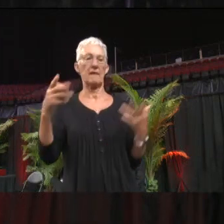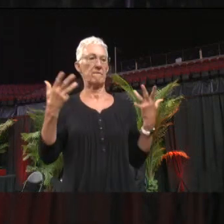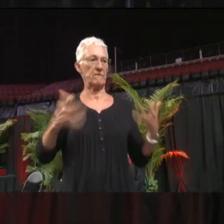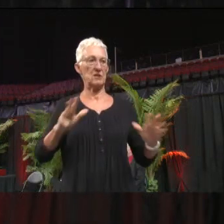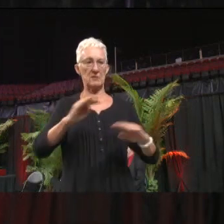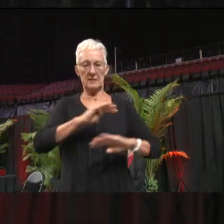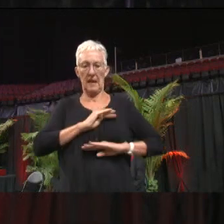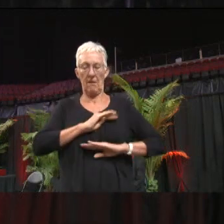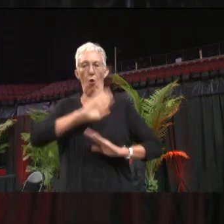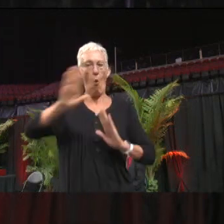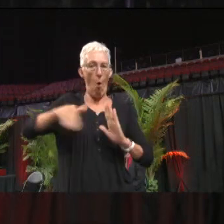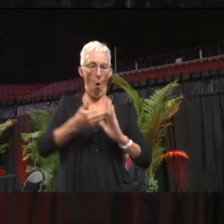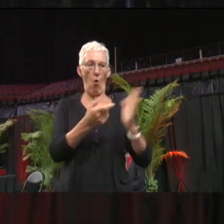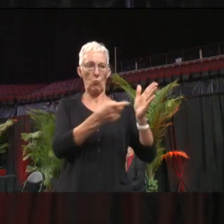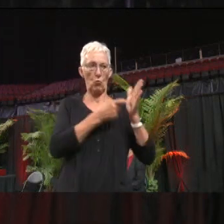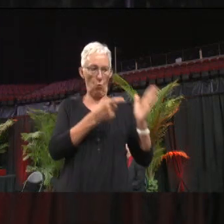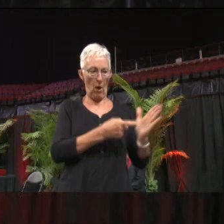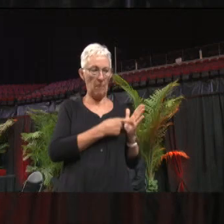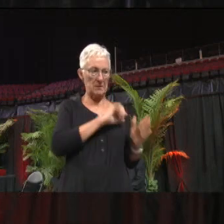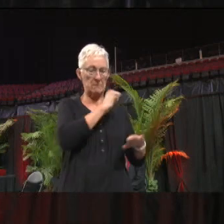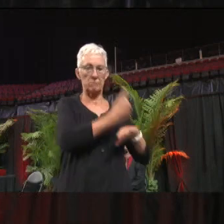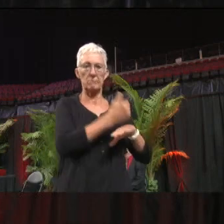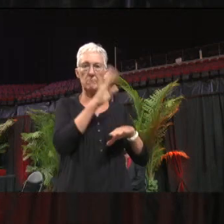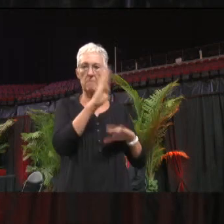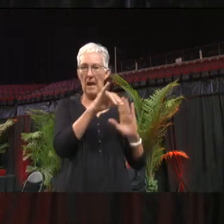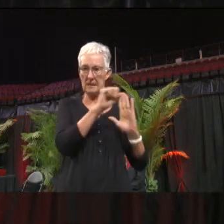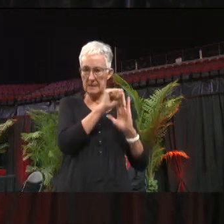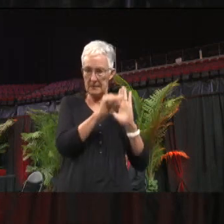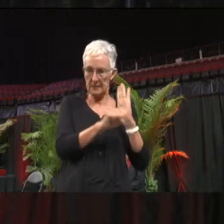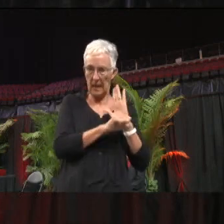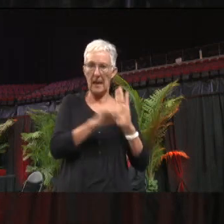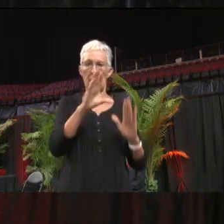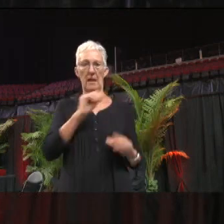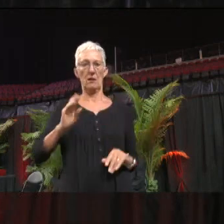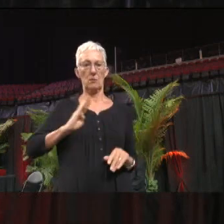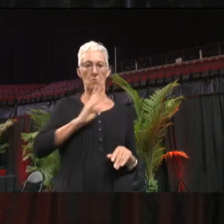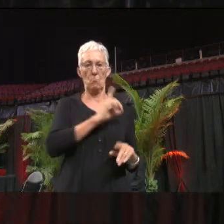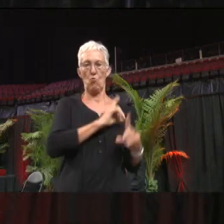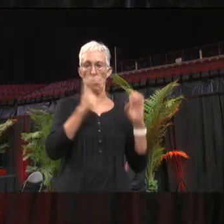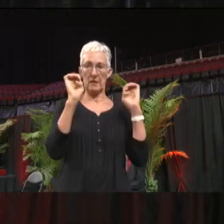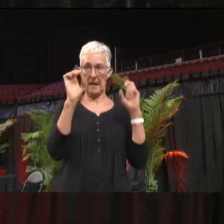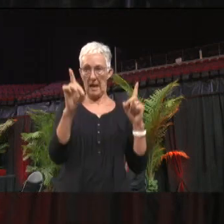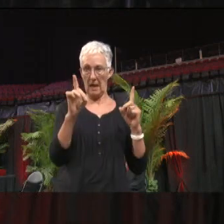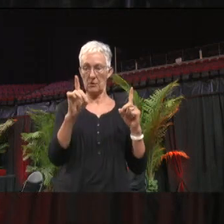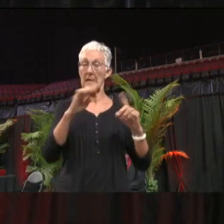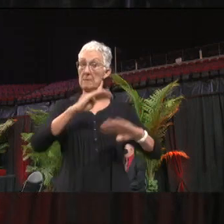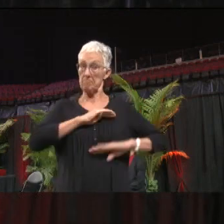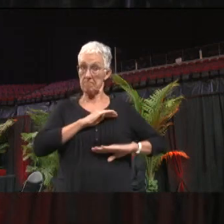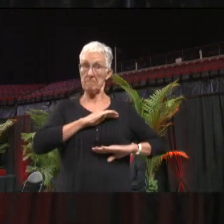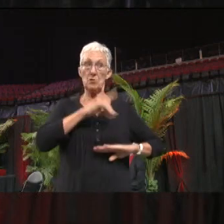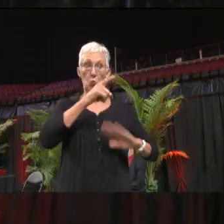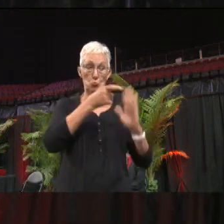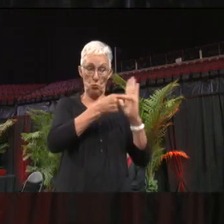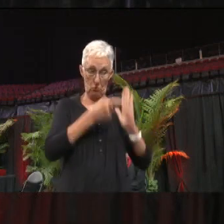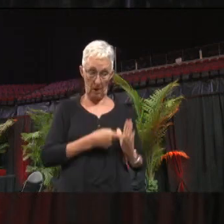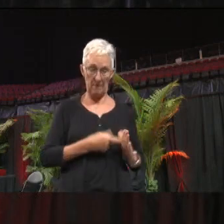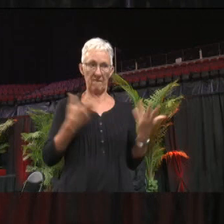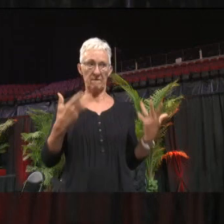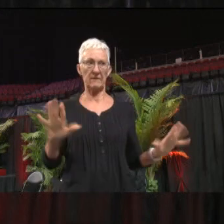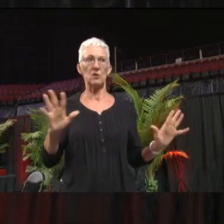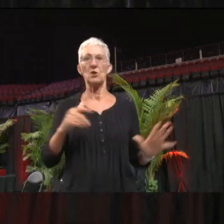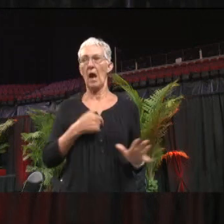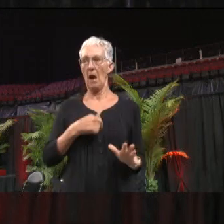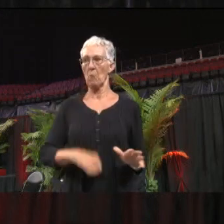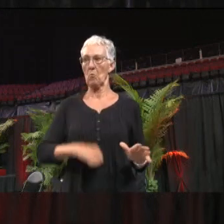requirements set by the state of Nebraska and Lincoln Public Schools Board of Education. Having met these requirements, I proudly present them to